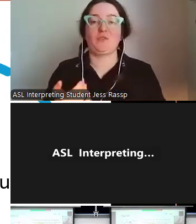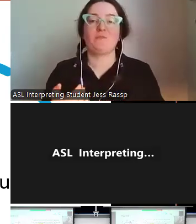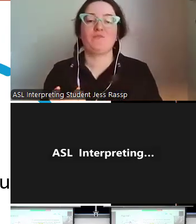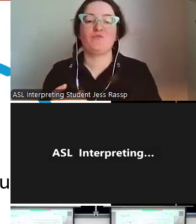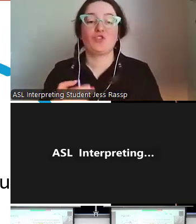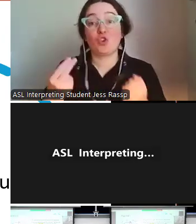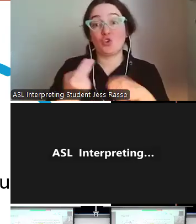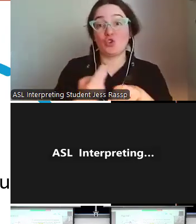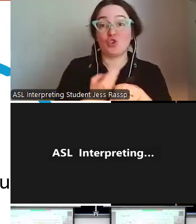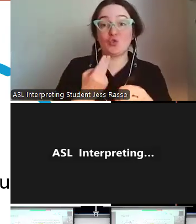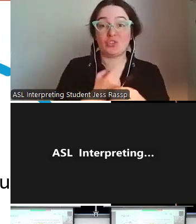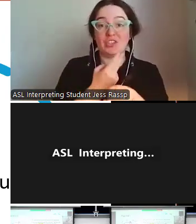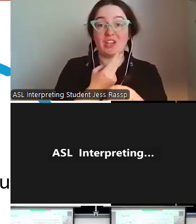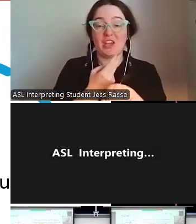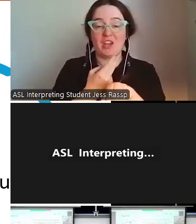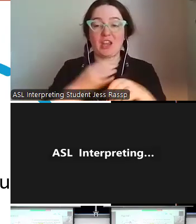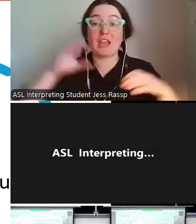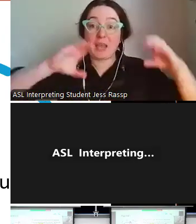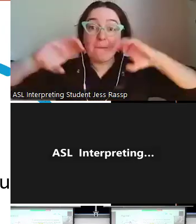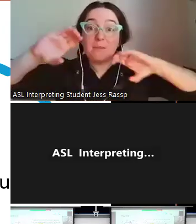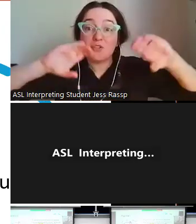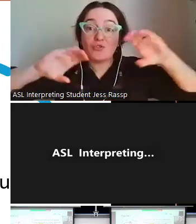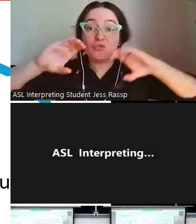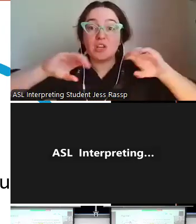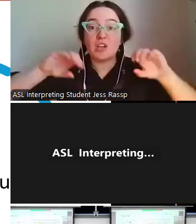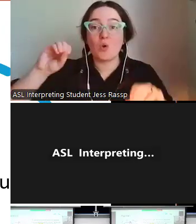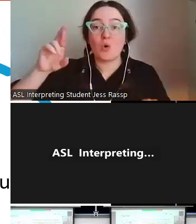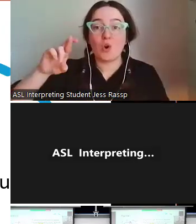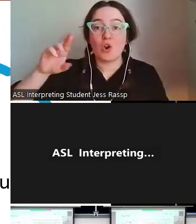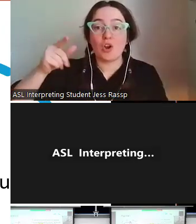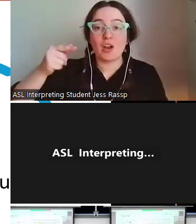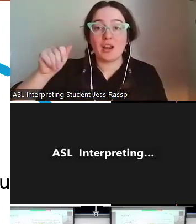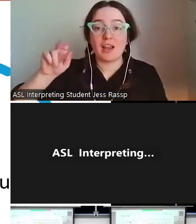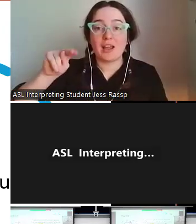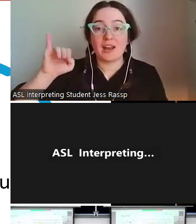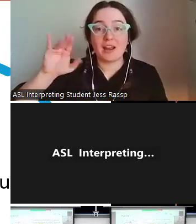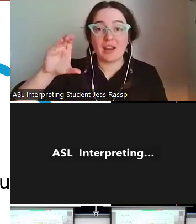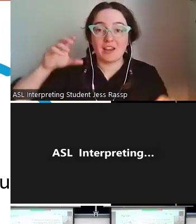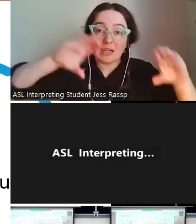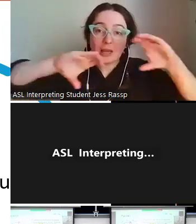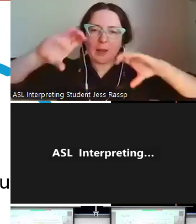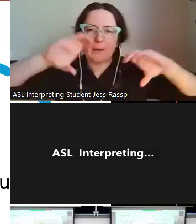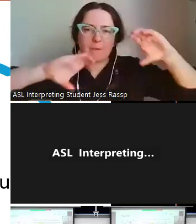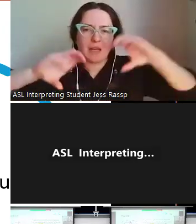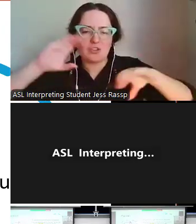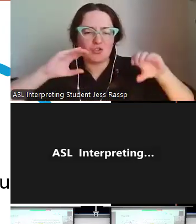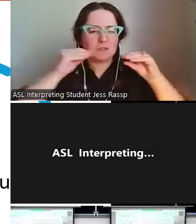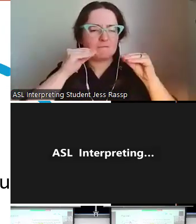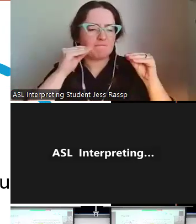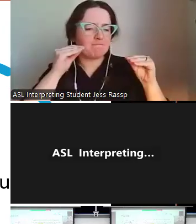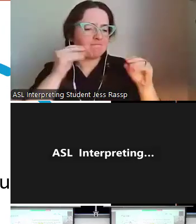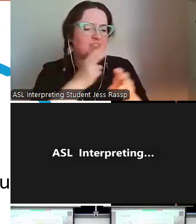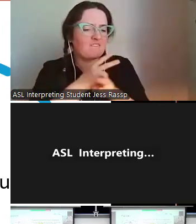chemistry to build small molecules that could fit in that same spot that Apamin fits